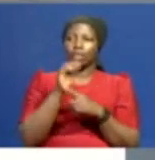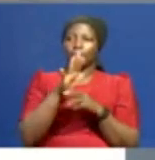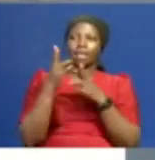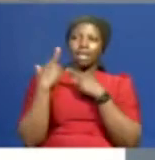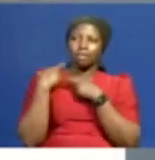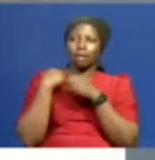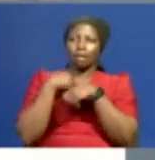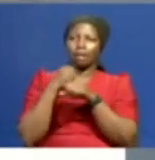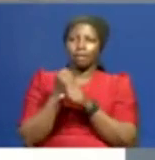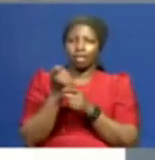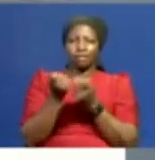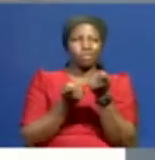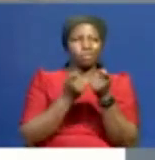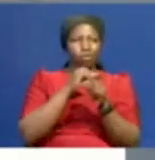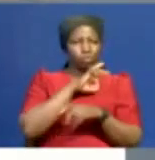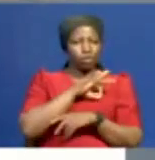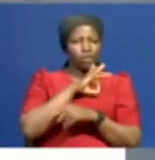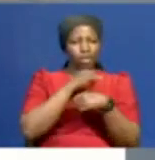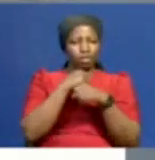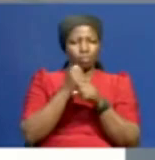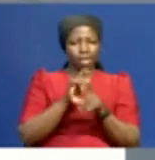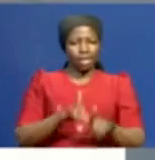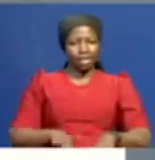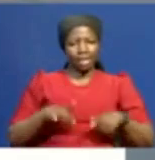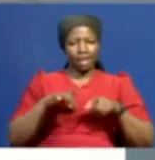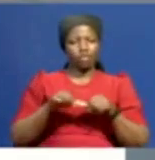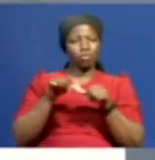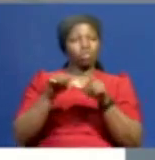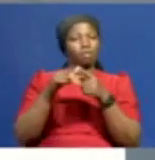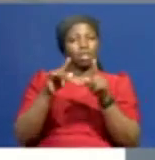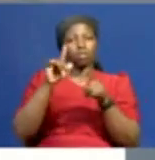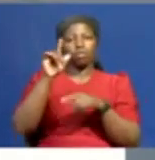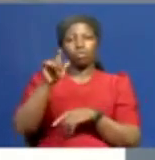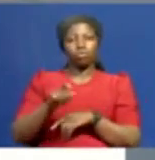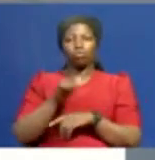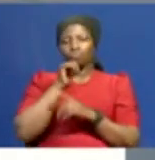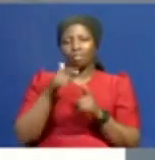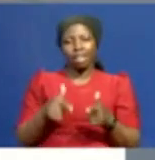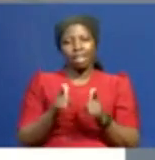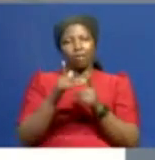little profit to keep life going. But let us not allow a process where